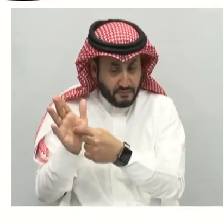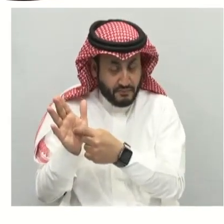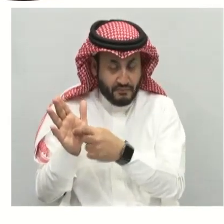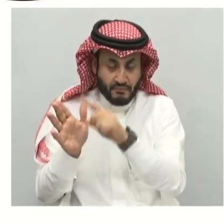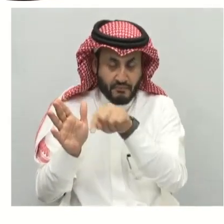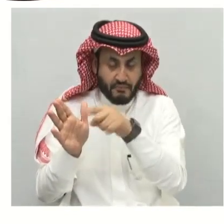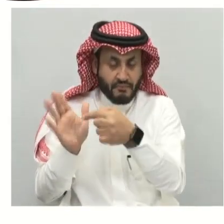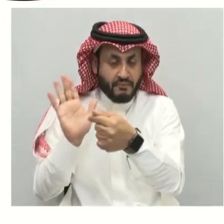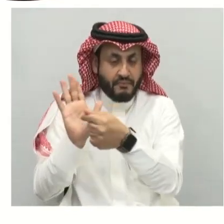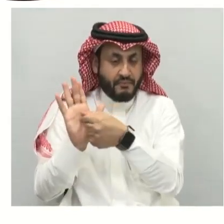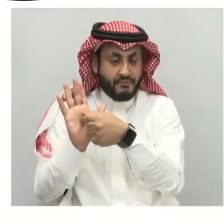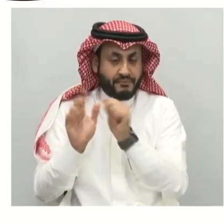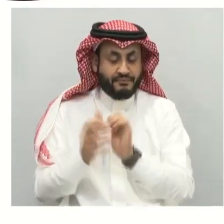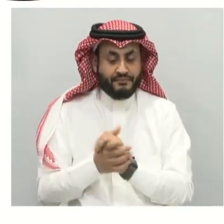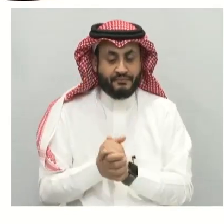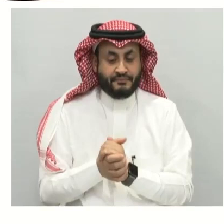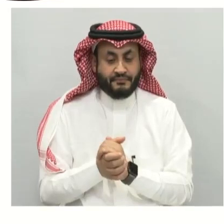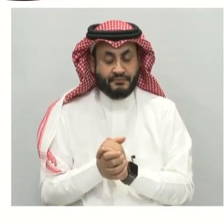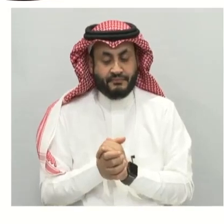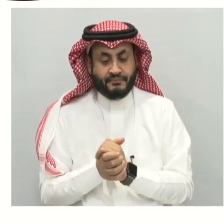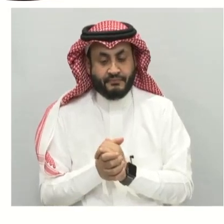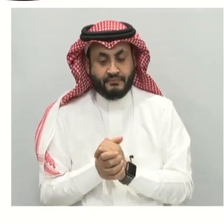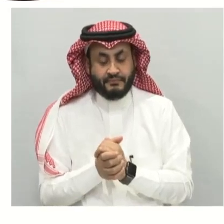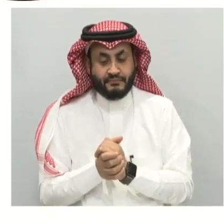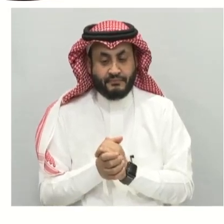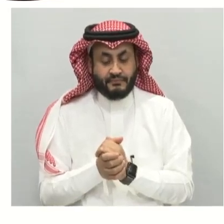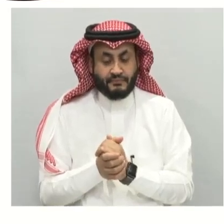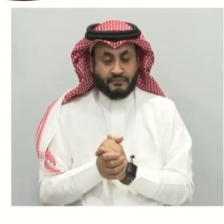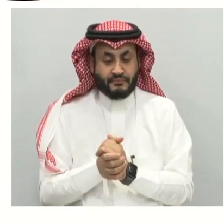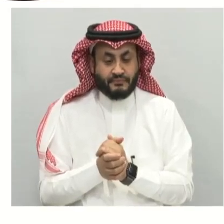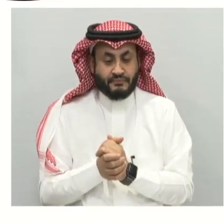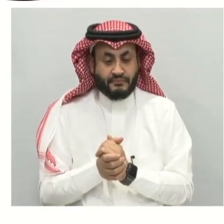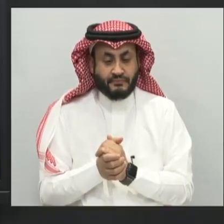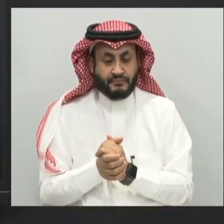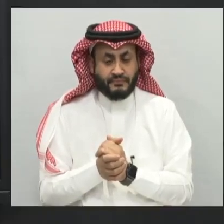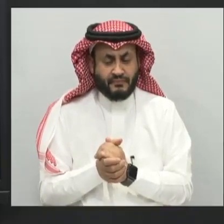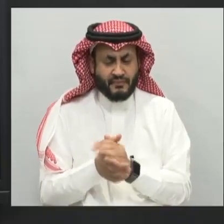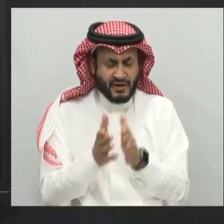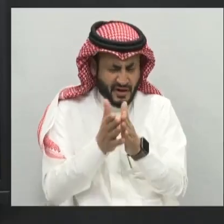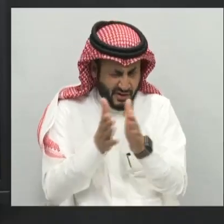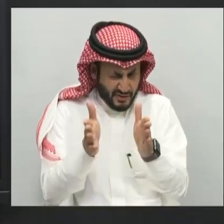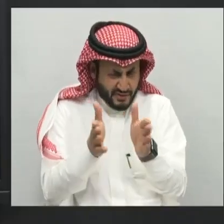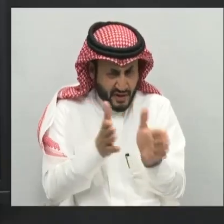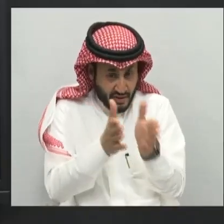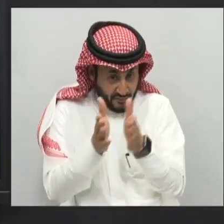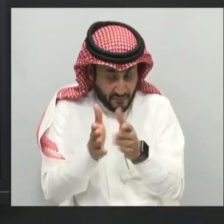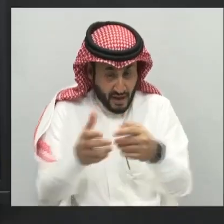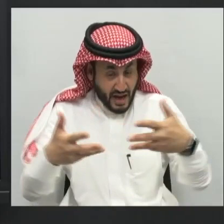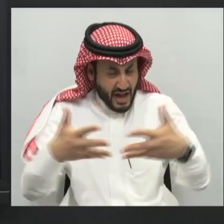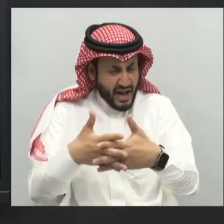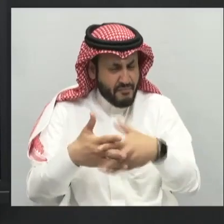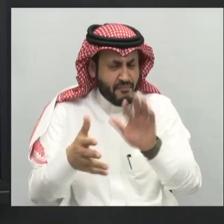And full stop. Okay. Do you leave space between words? Remember, when you